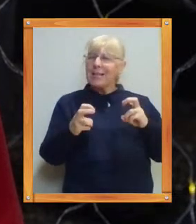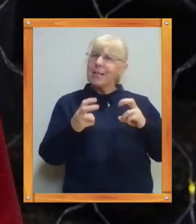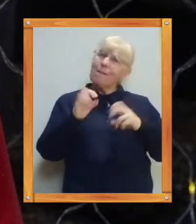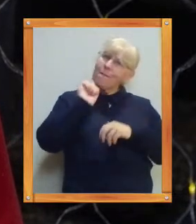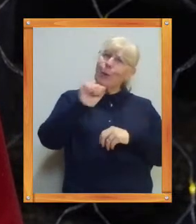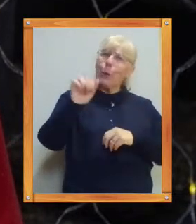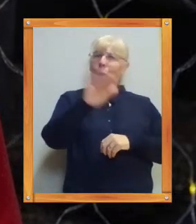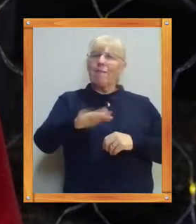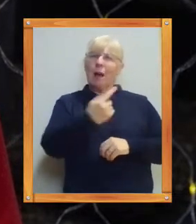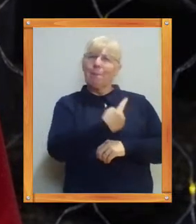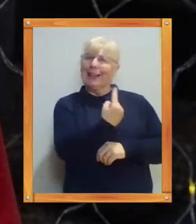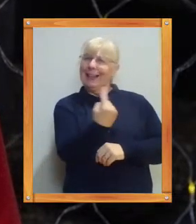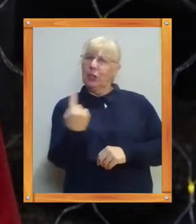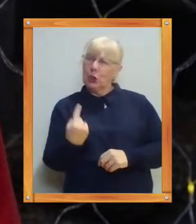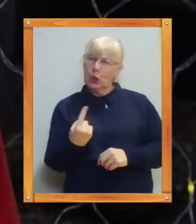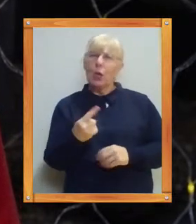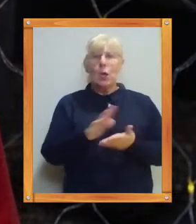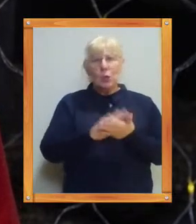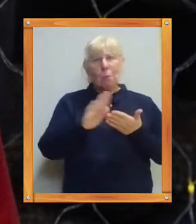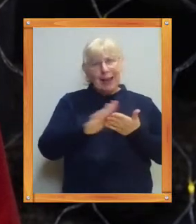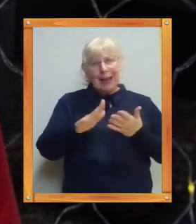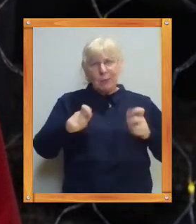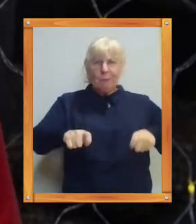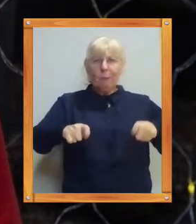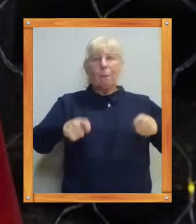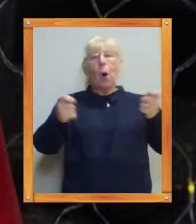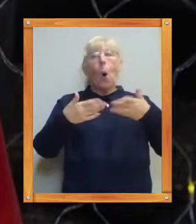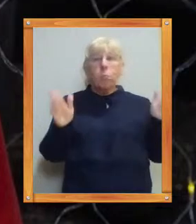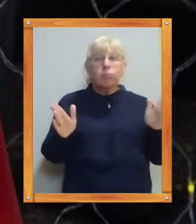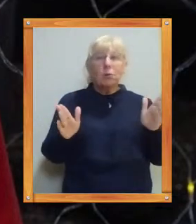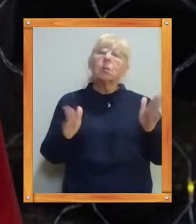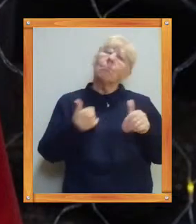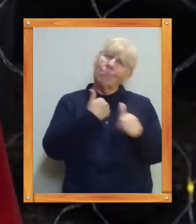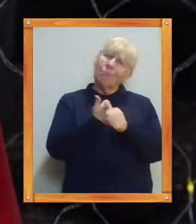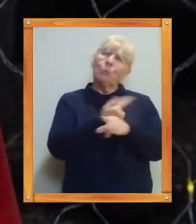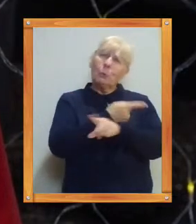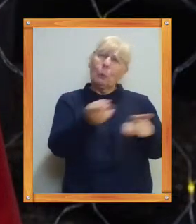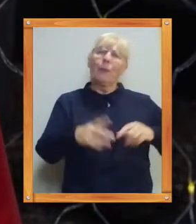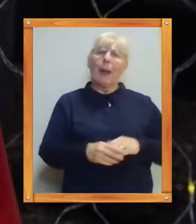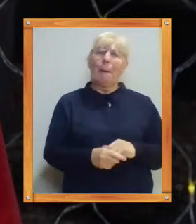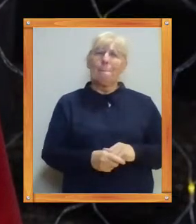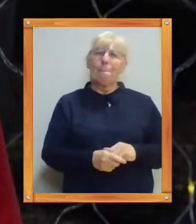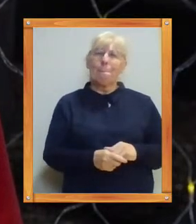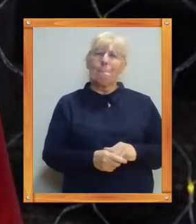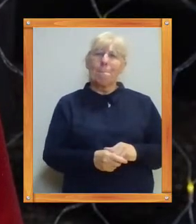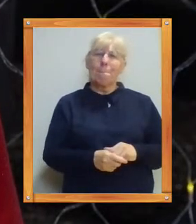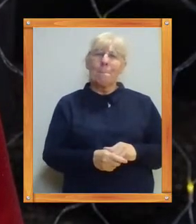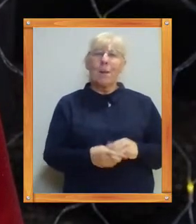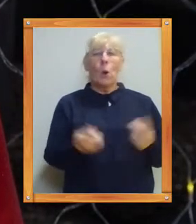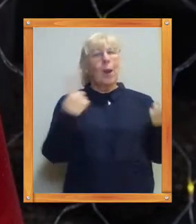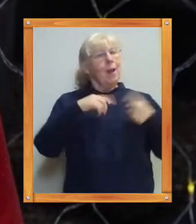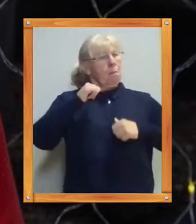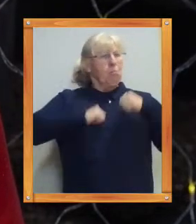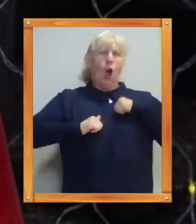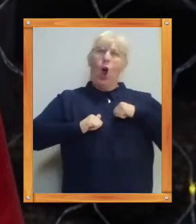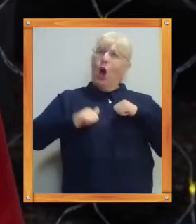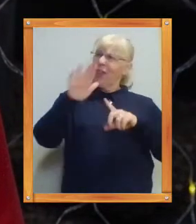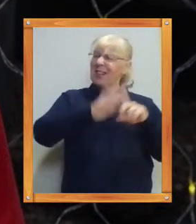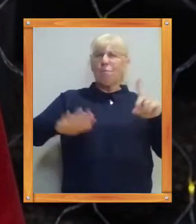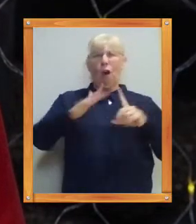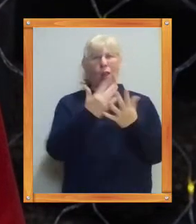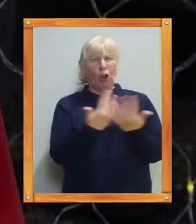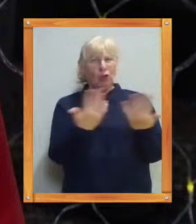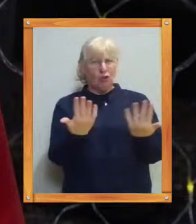restrictions allow. We have so much to be proud of in our borough, and I look forward to continuing my time in